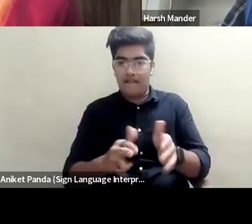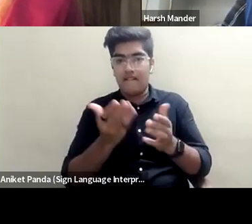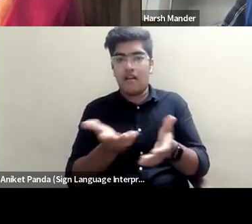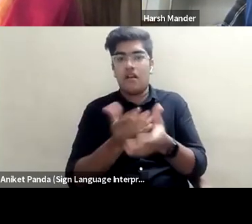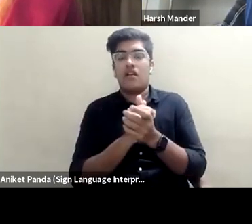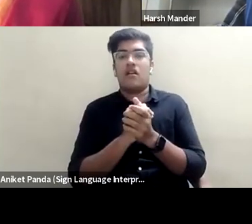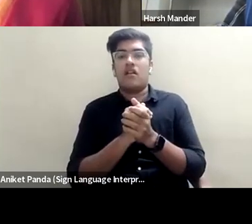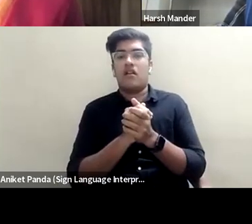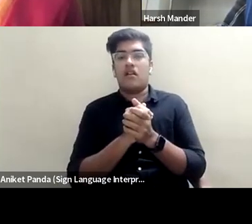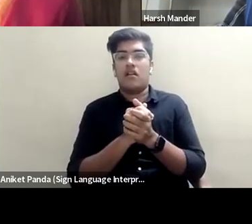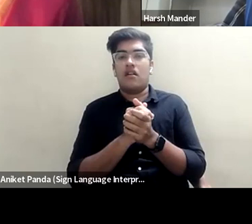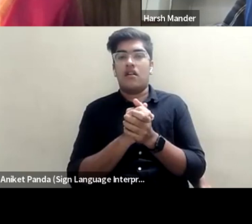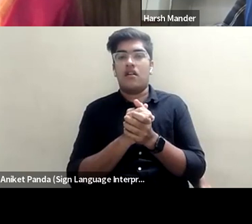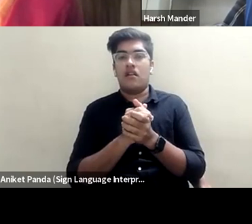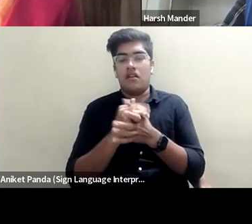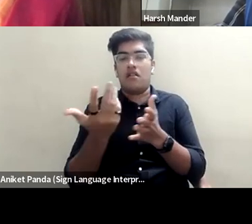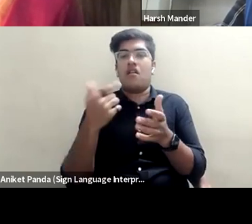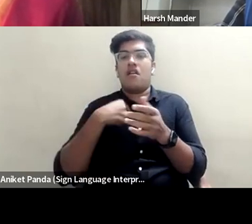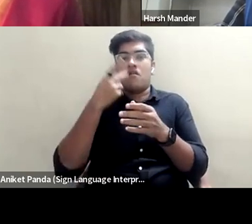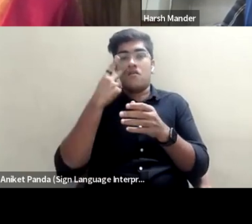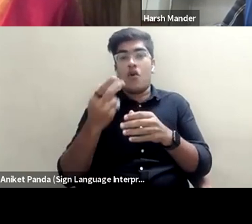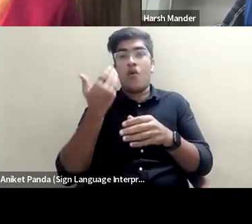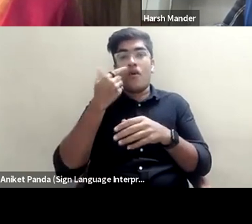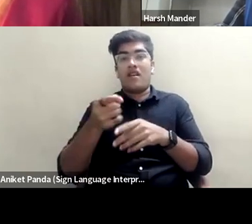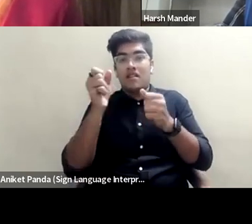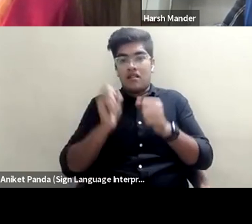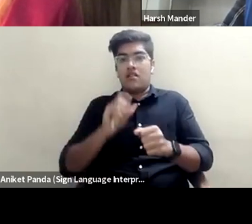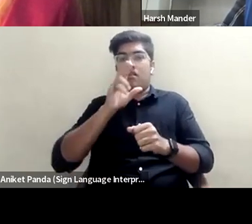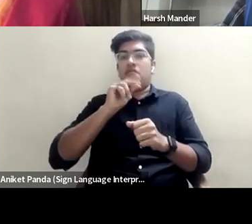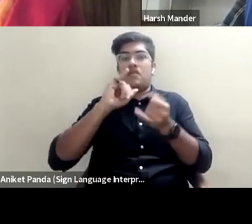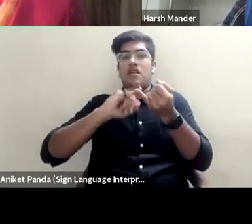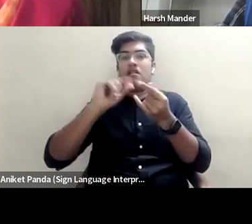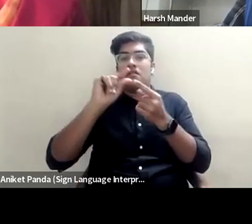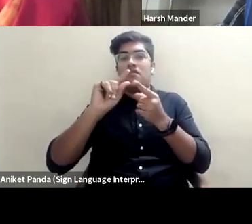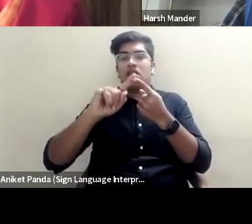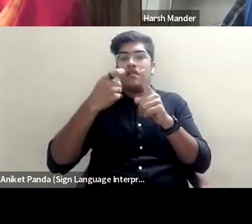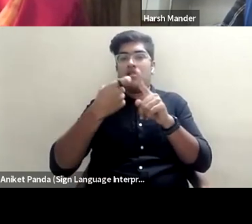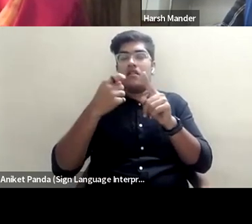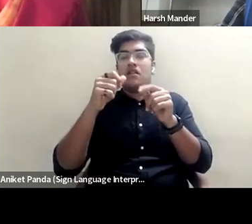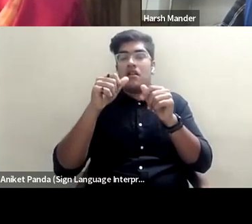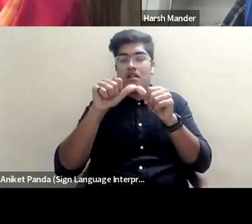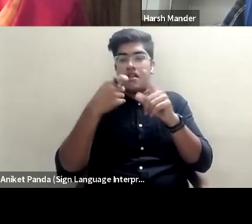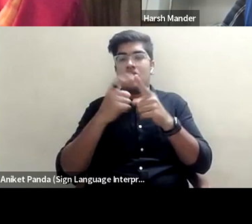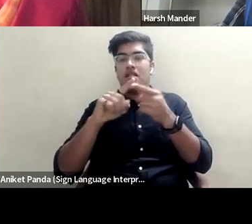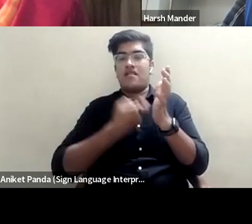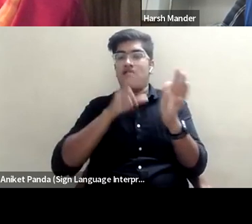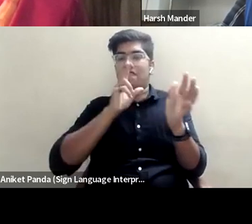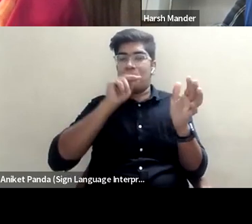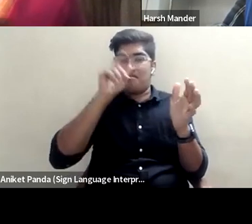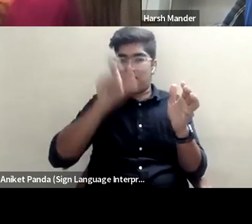Luckily, fortunately for me, I was presiding at that time. I was the speaker. Then we have midday meal,